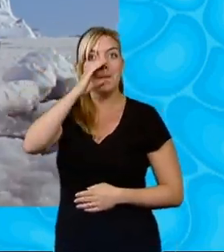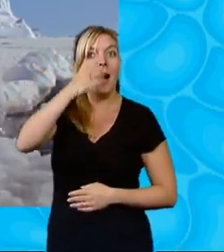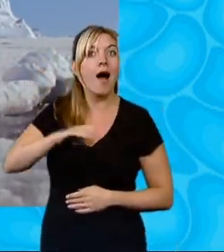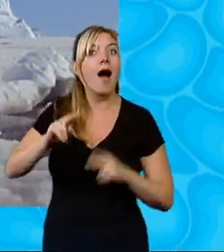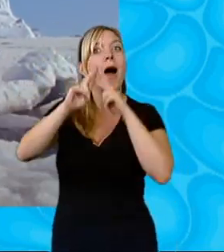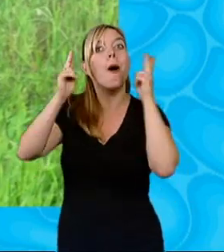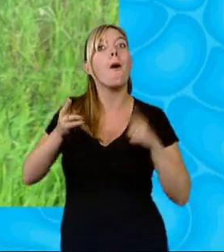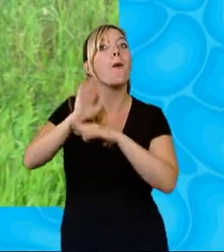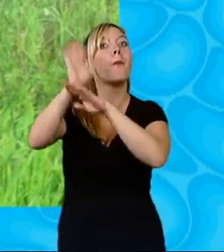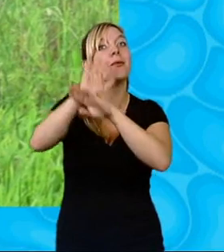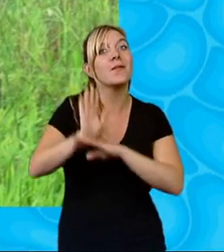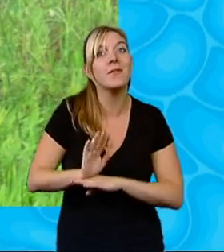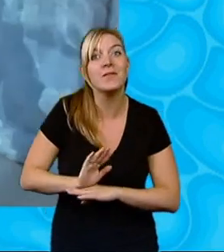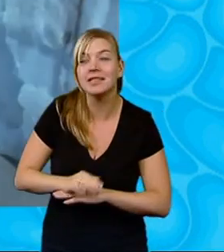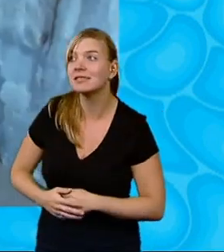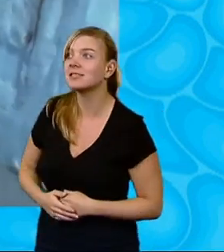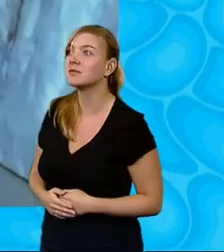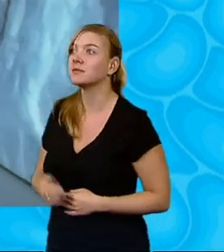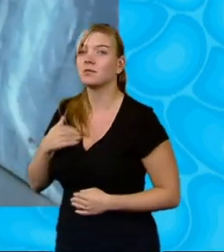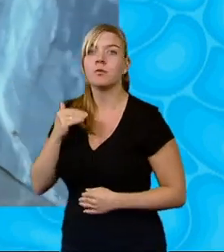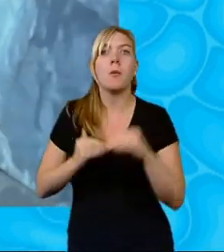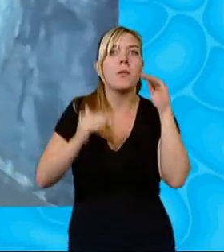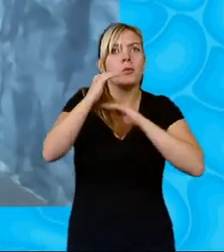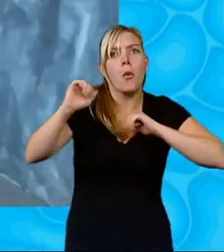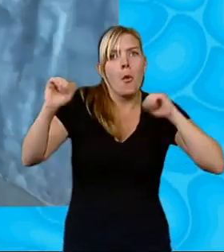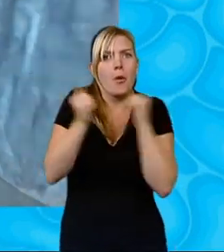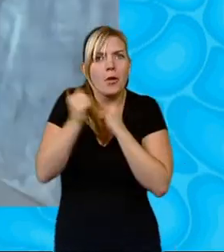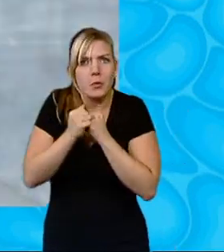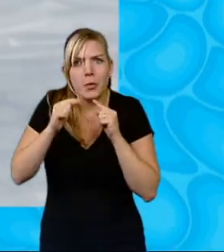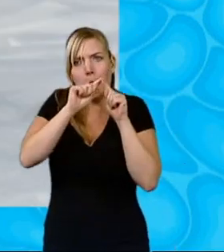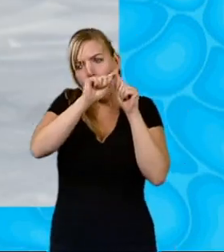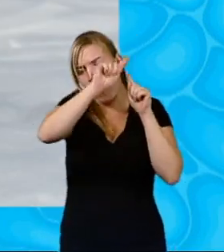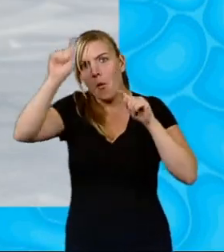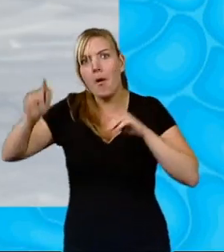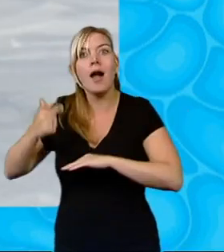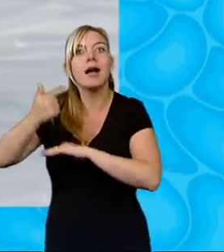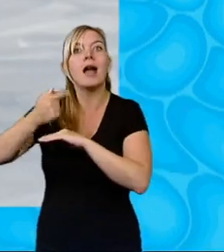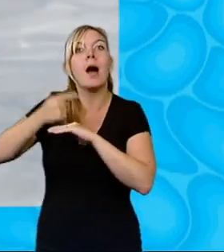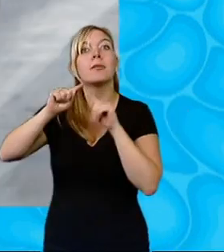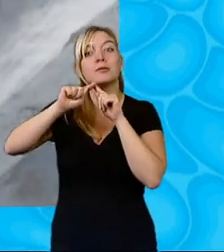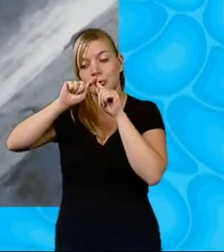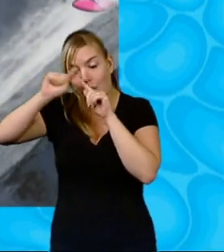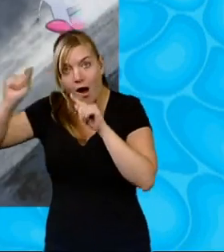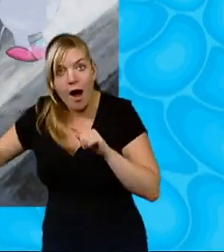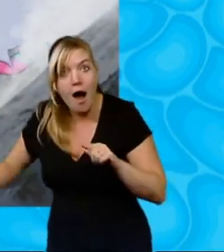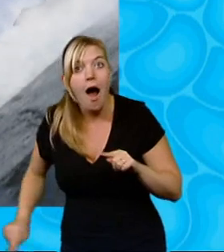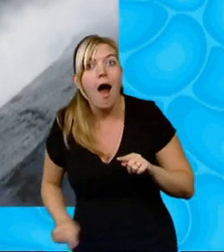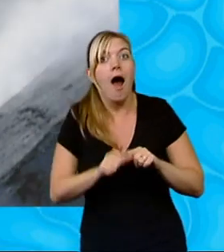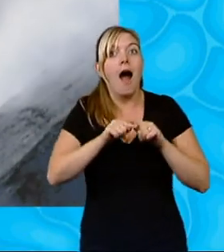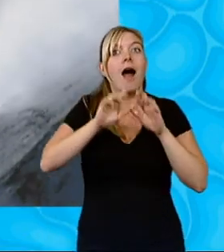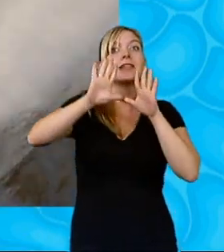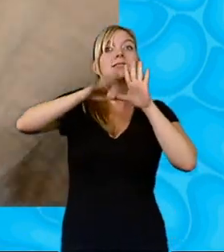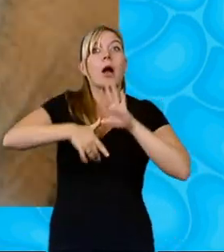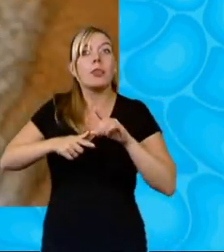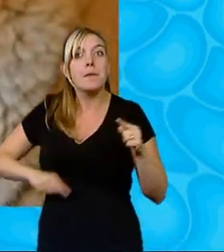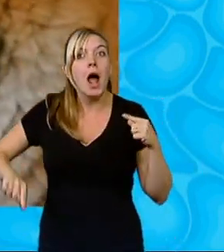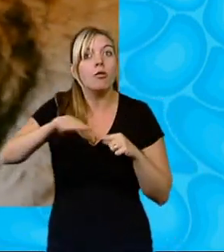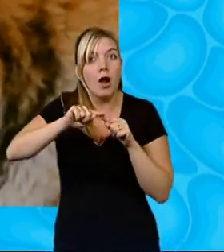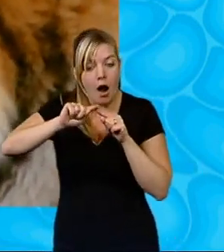home movies. From up north in North Alaska, way back down to